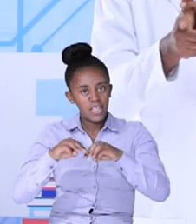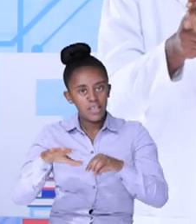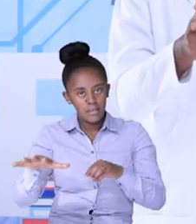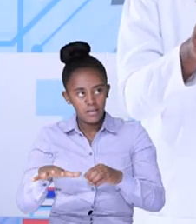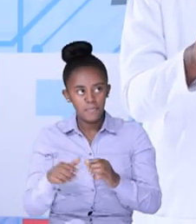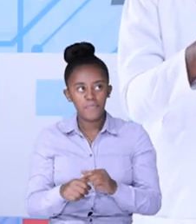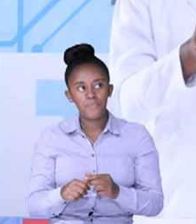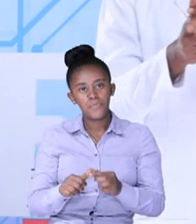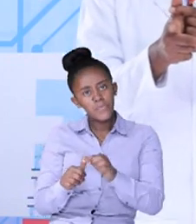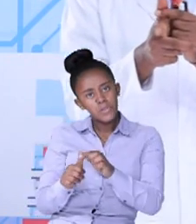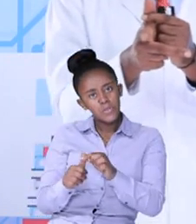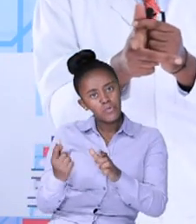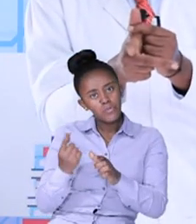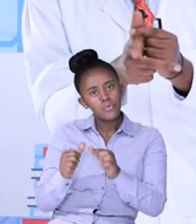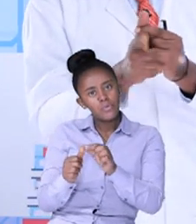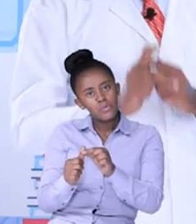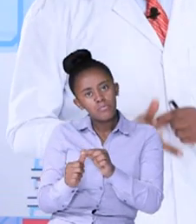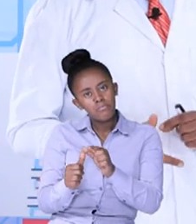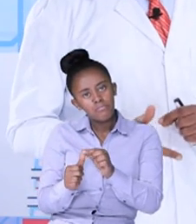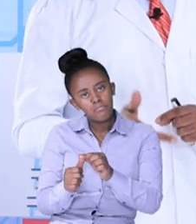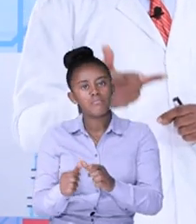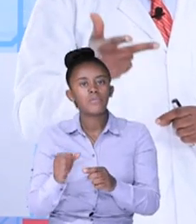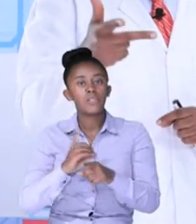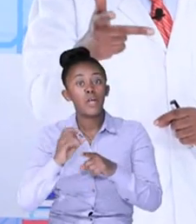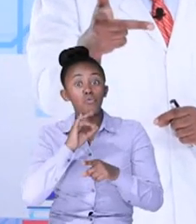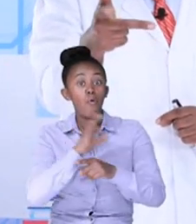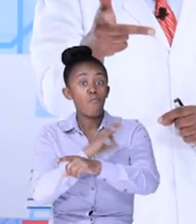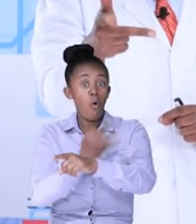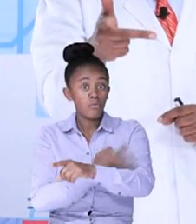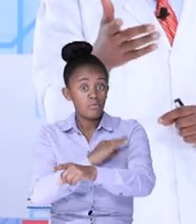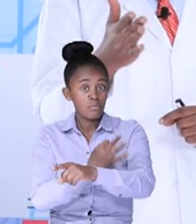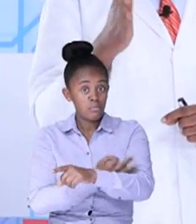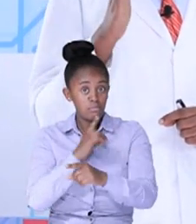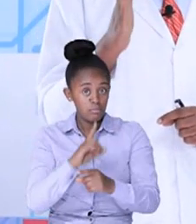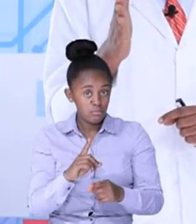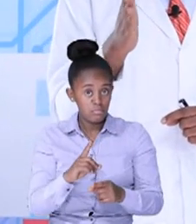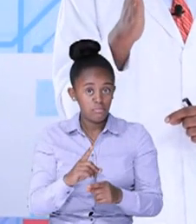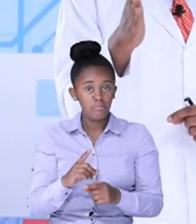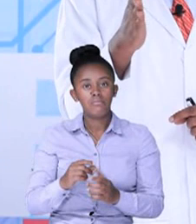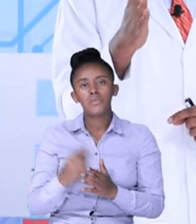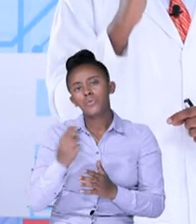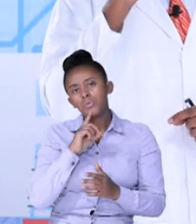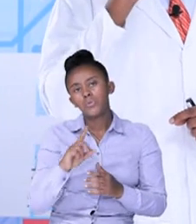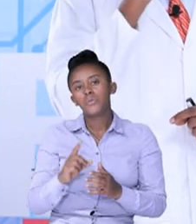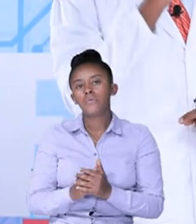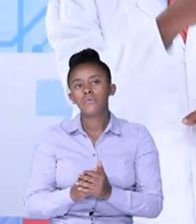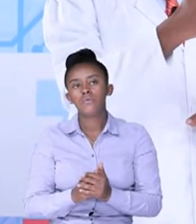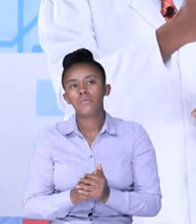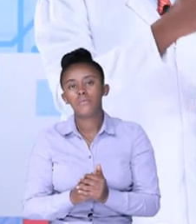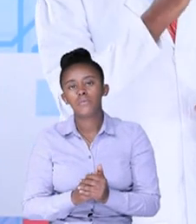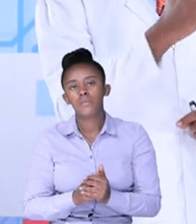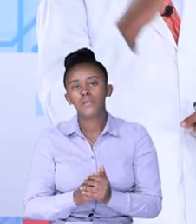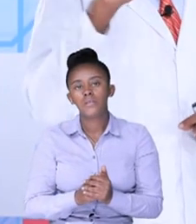your thumb always points to the direction of the force. So it's possible to use this one. It's possible to use your palm. For example,